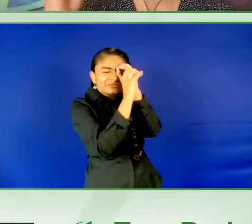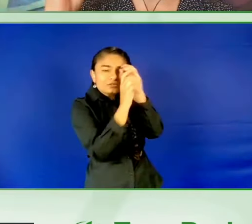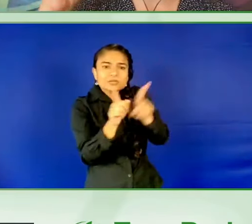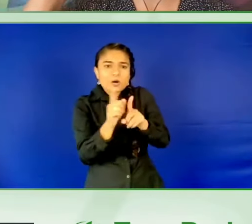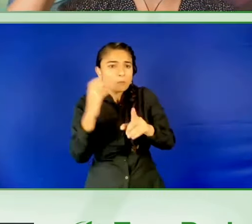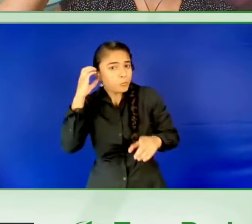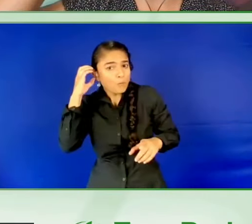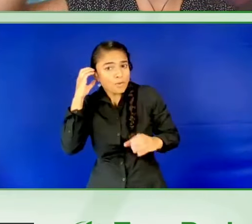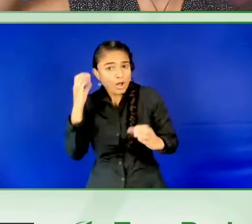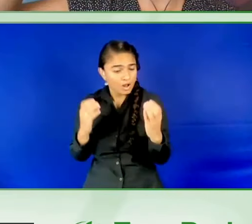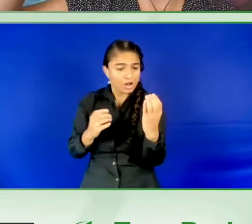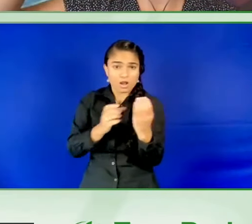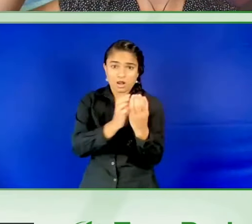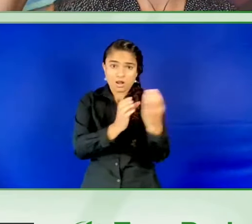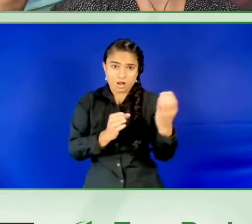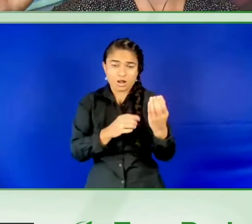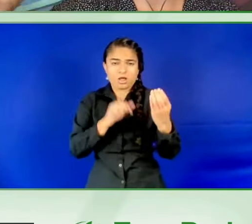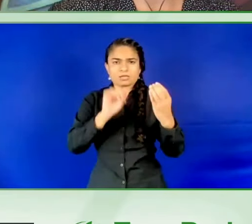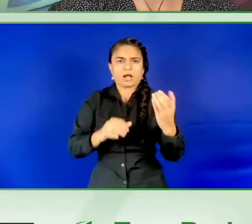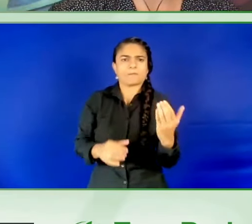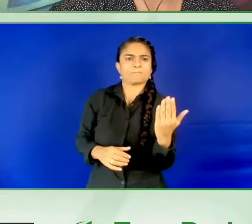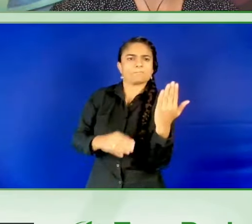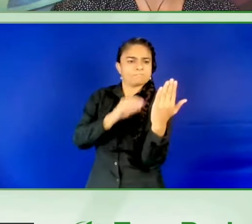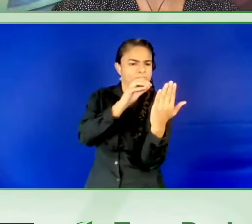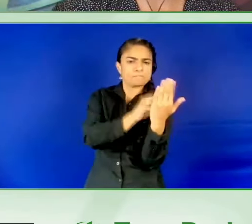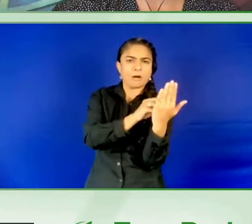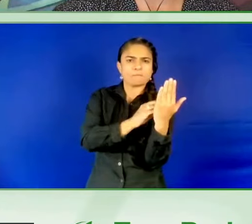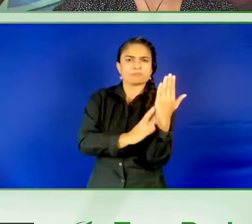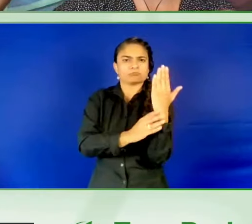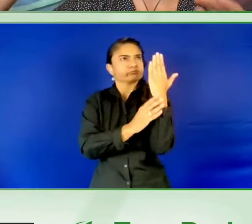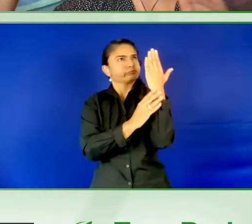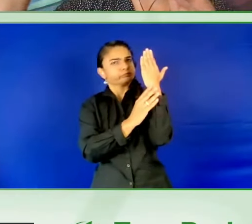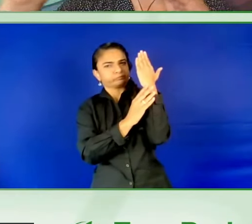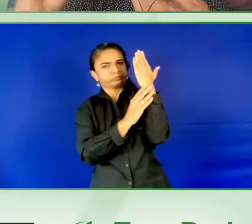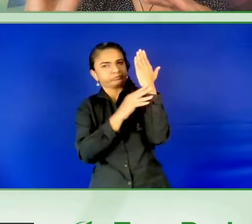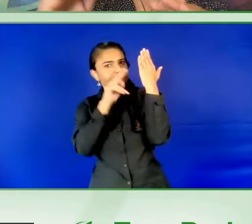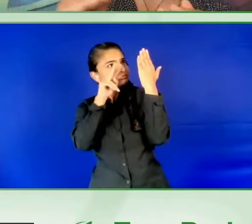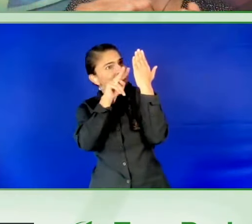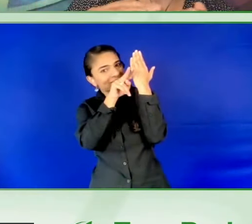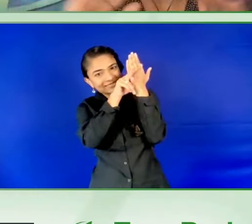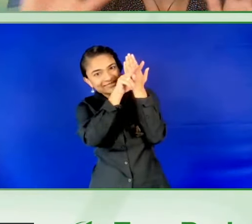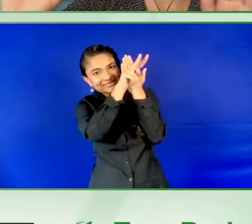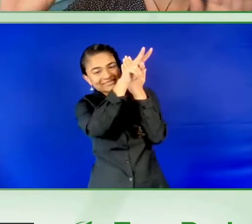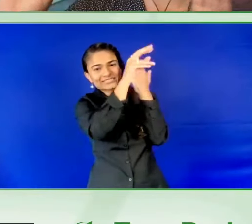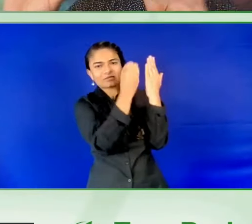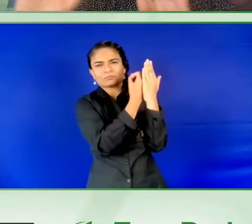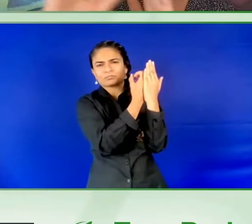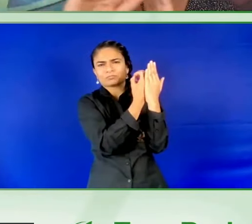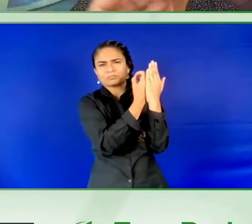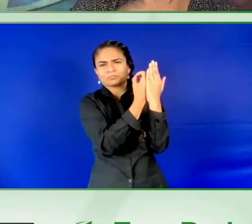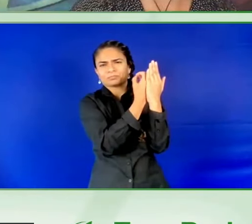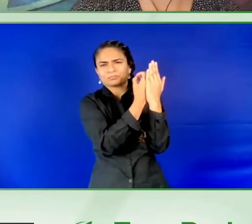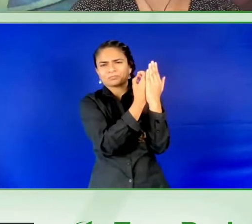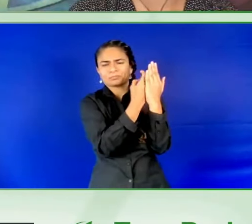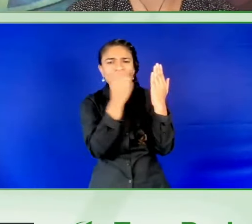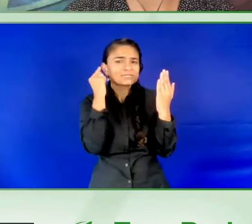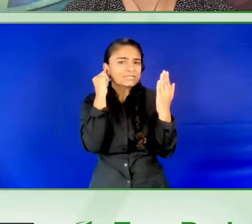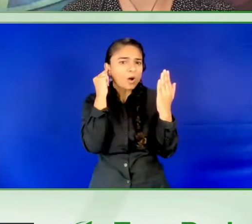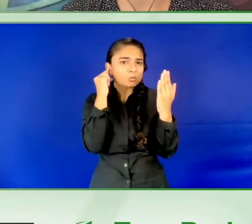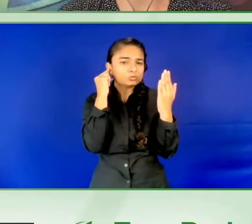the sound was very high pitch. And then during the eclipse, when the light start to go down because of the moon covering